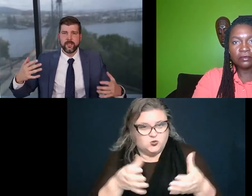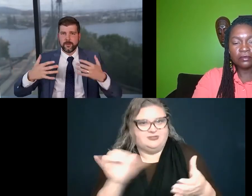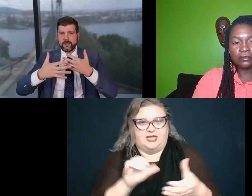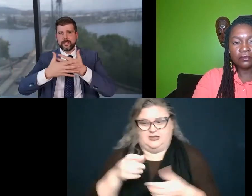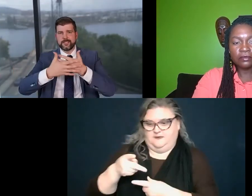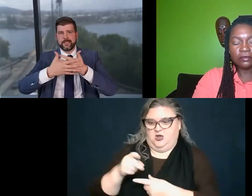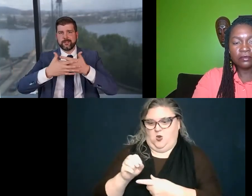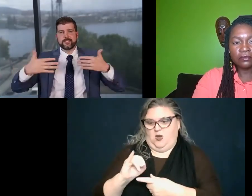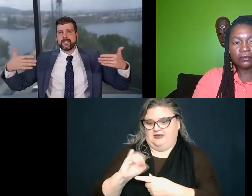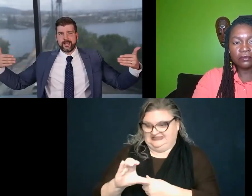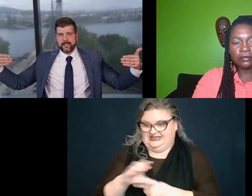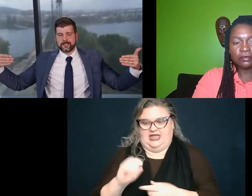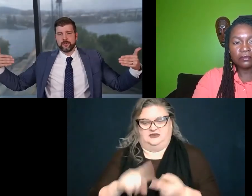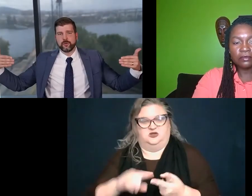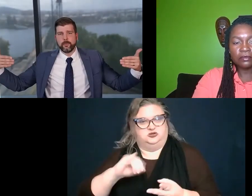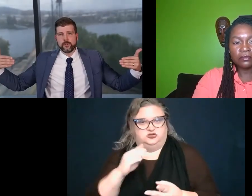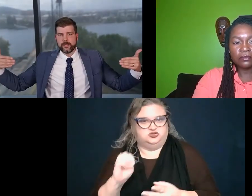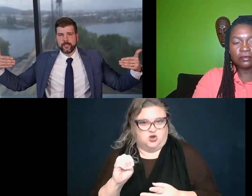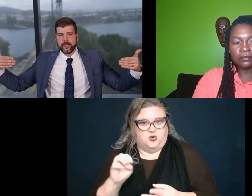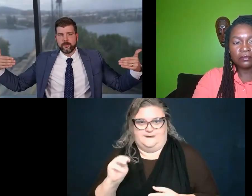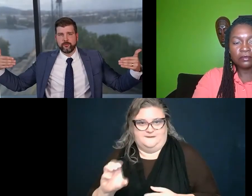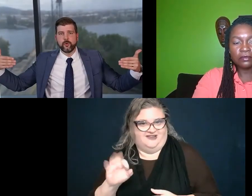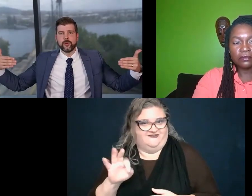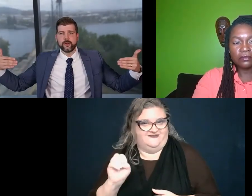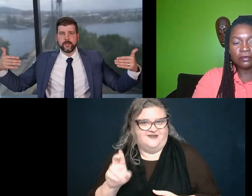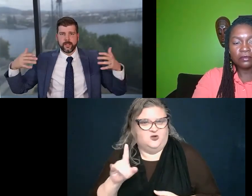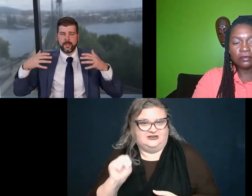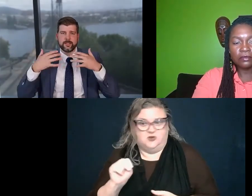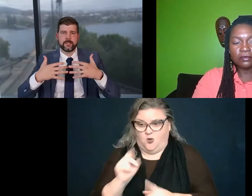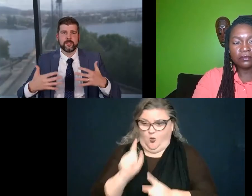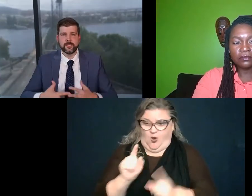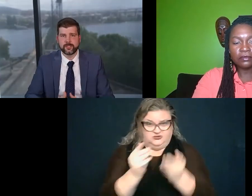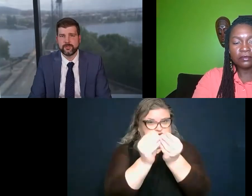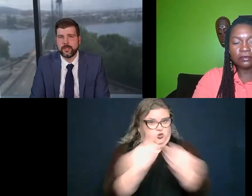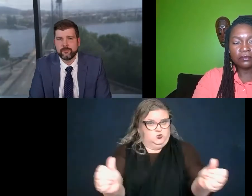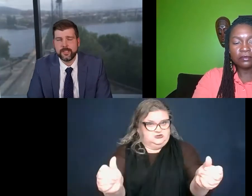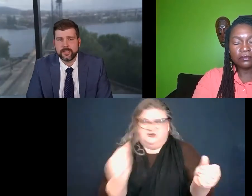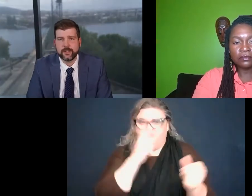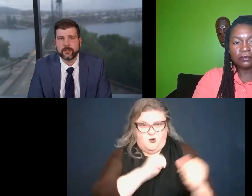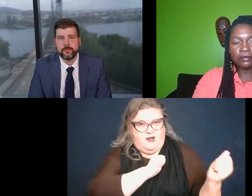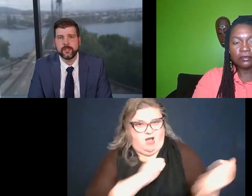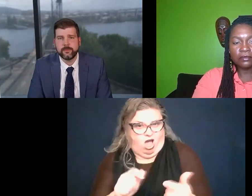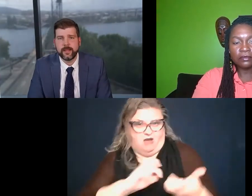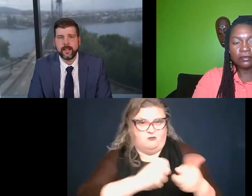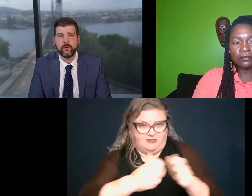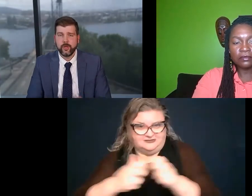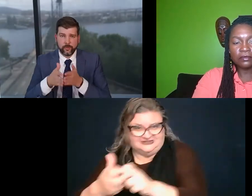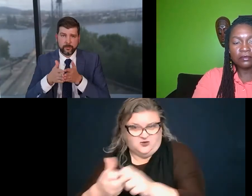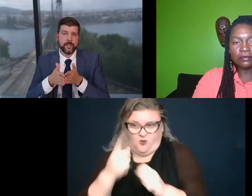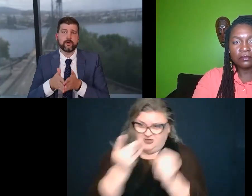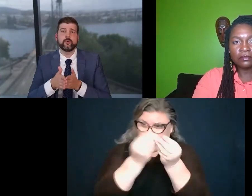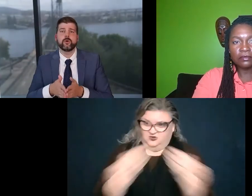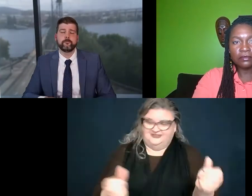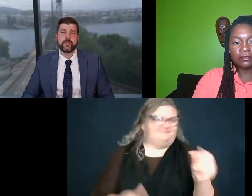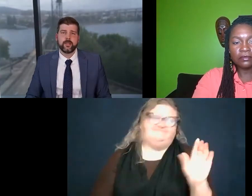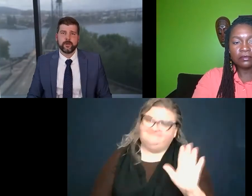McFerrin, because there is not a silver bullet for some of the issues that are facing our community right now. We